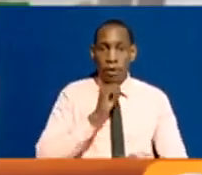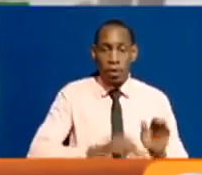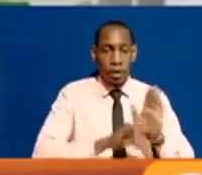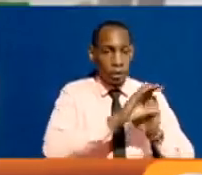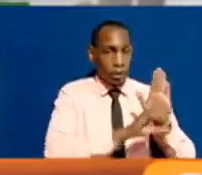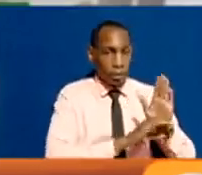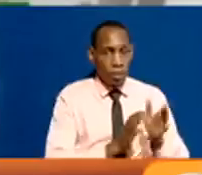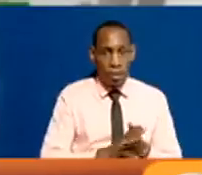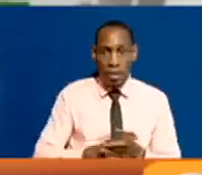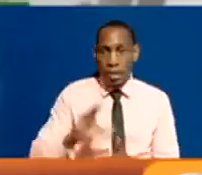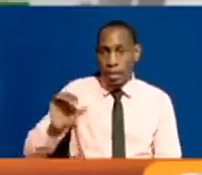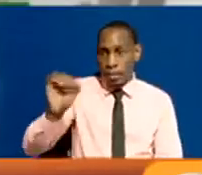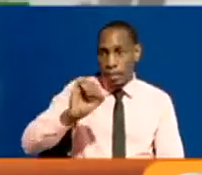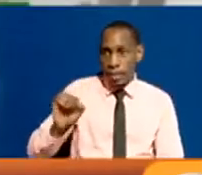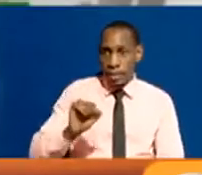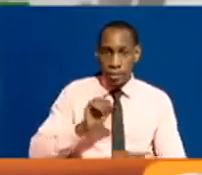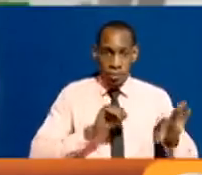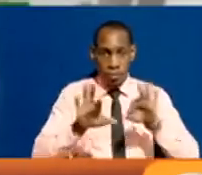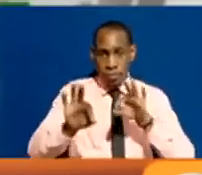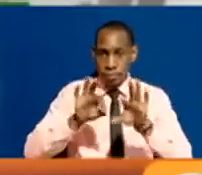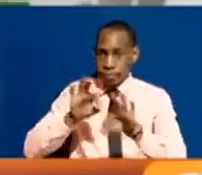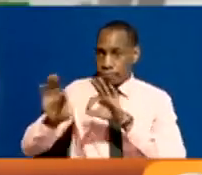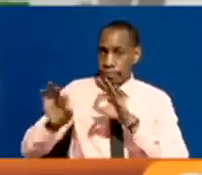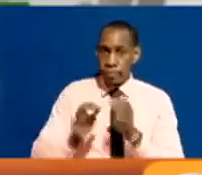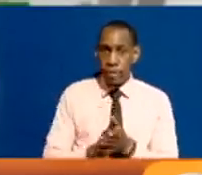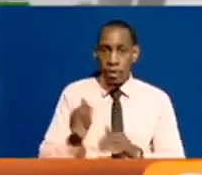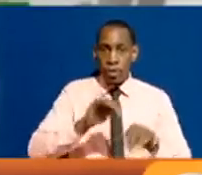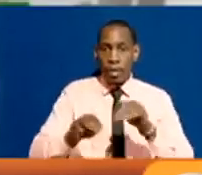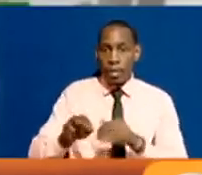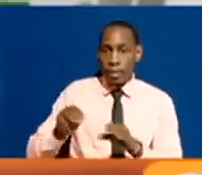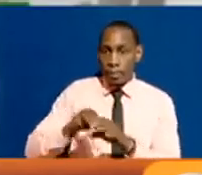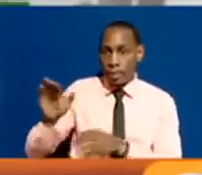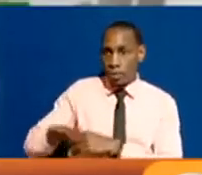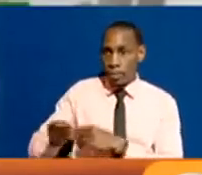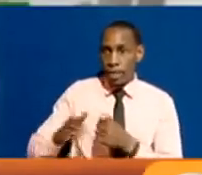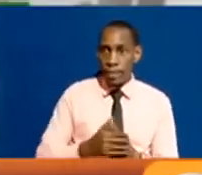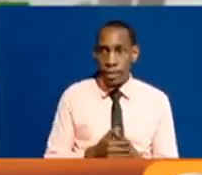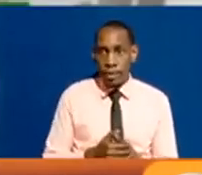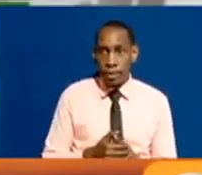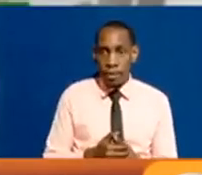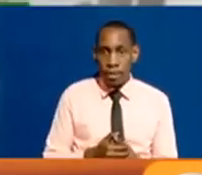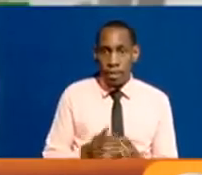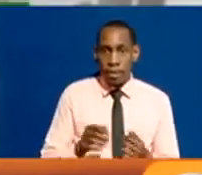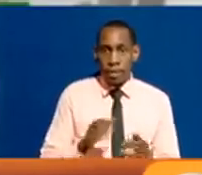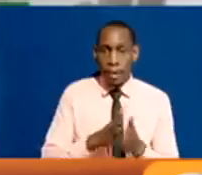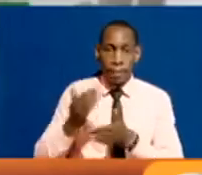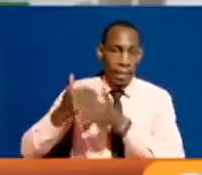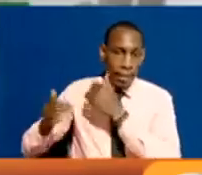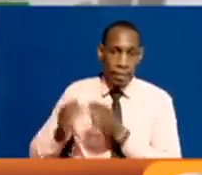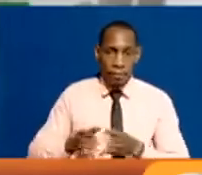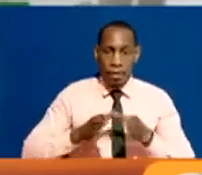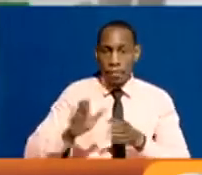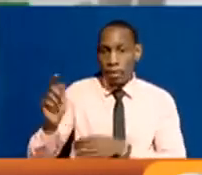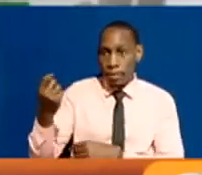constitution, cabinet ministers were picked from among elected members of parliament. This arrangement forced